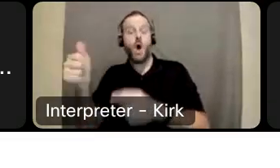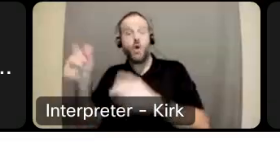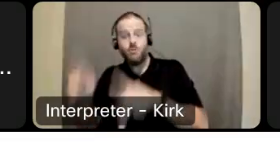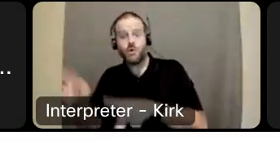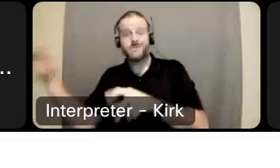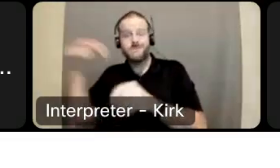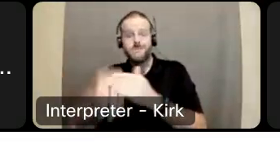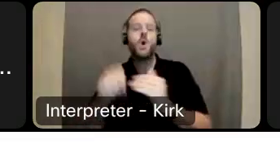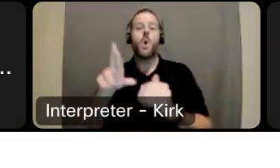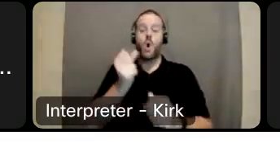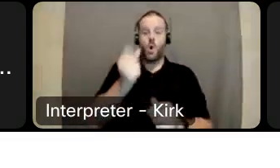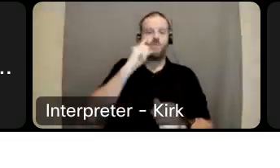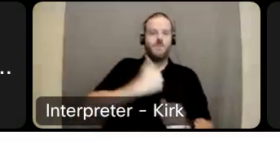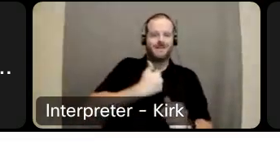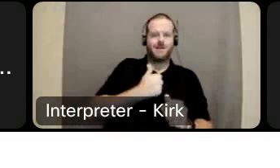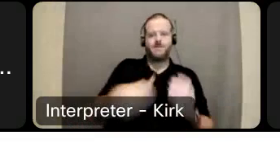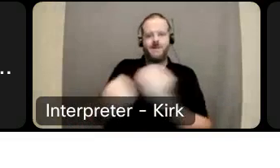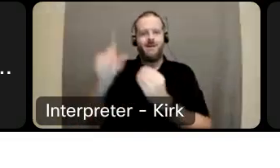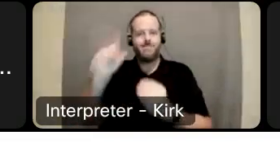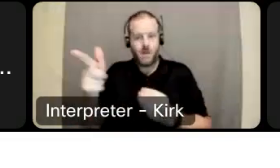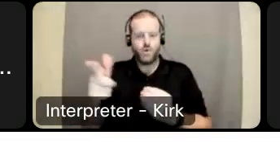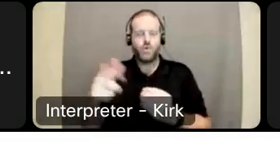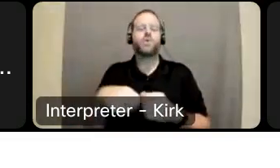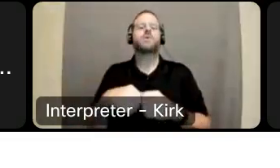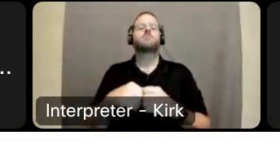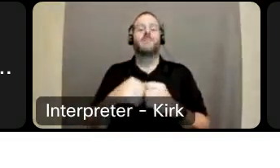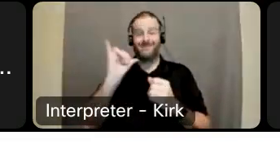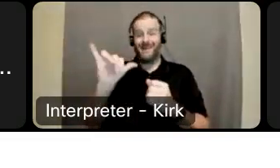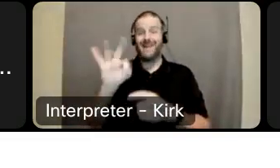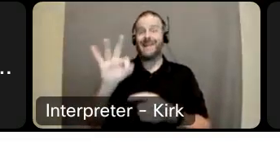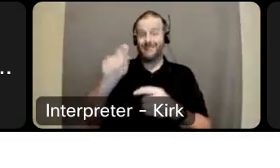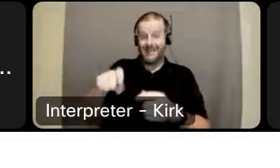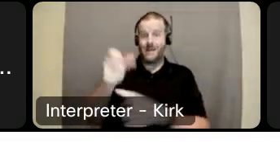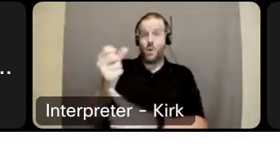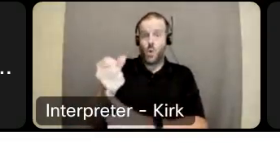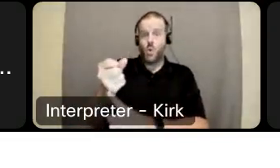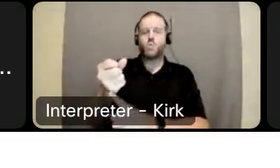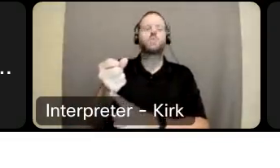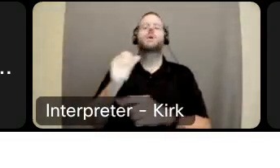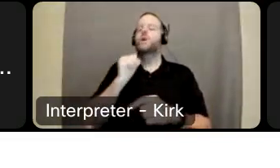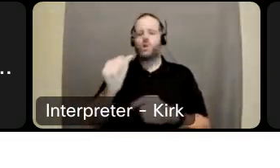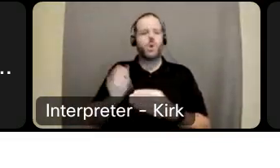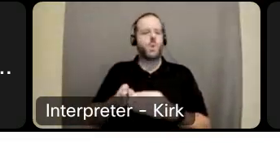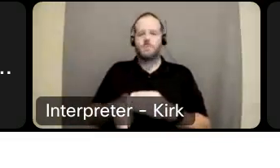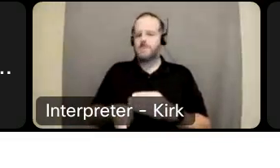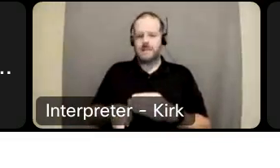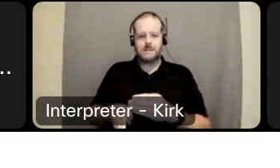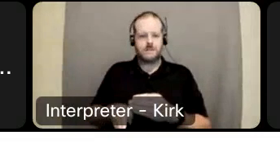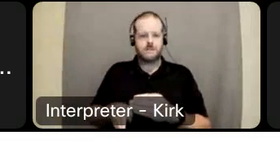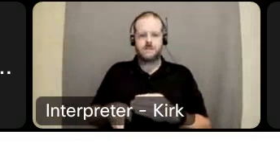know multiple individuals are going to be contributing to that survey, and that's obviously going to be done at different times,